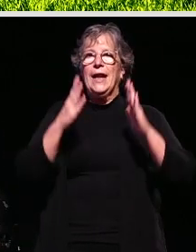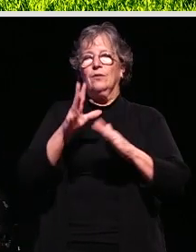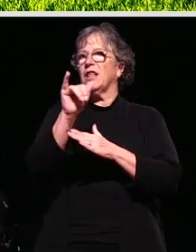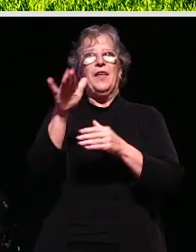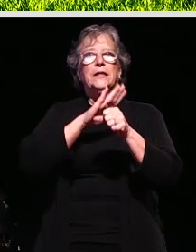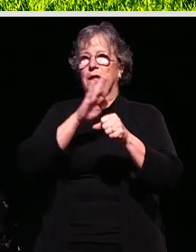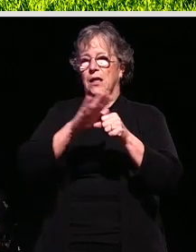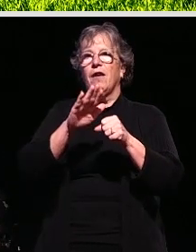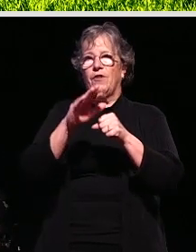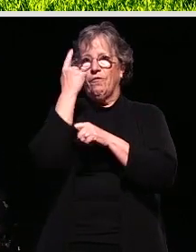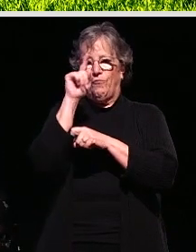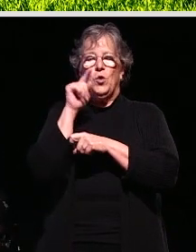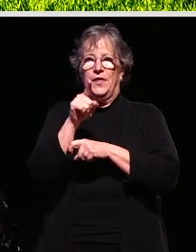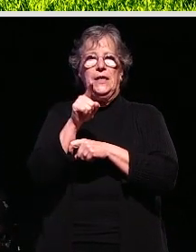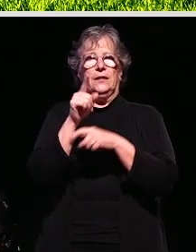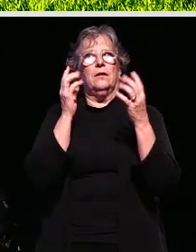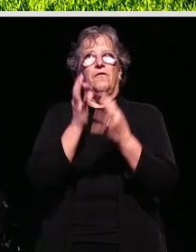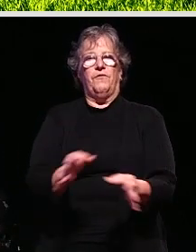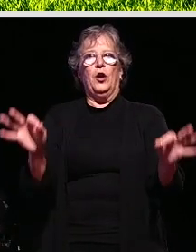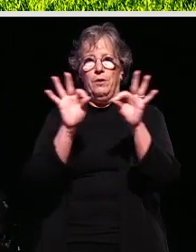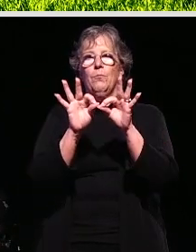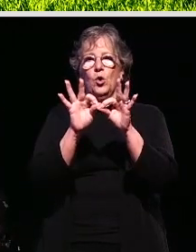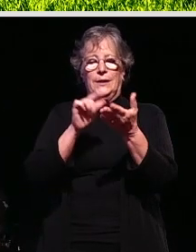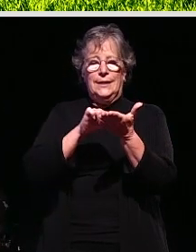throughput for those high value seeds that go into these systems.